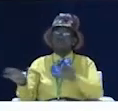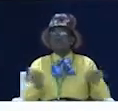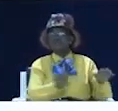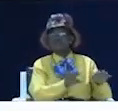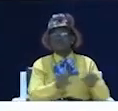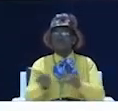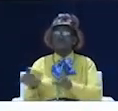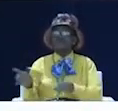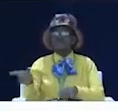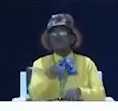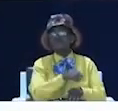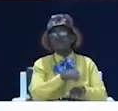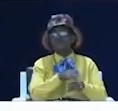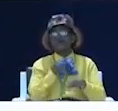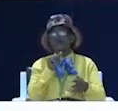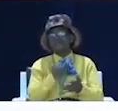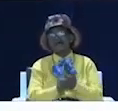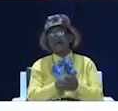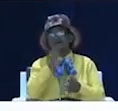This year,